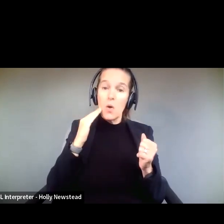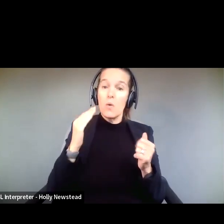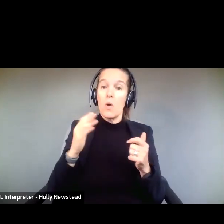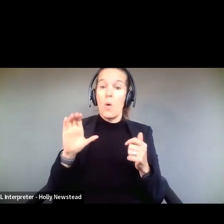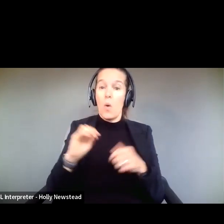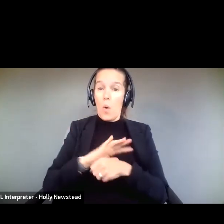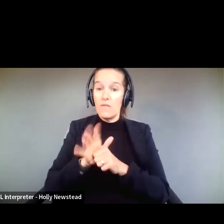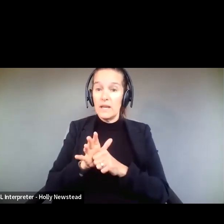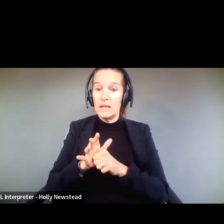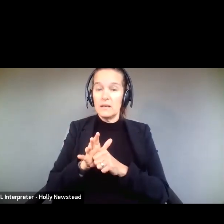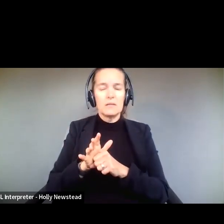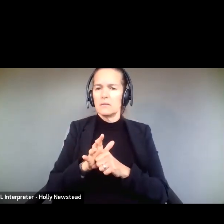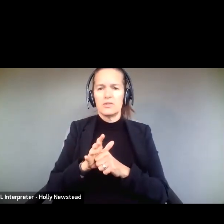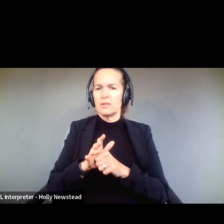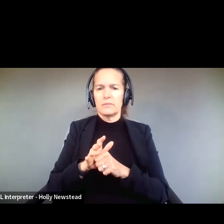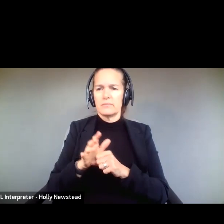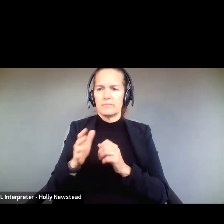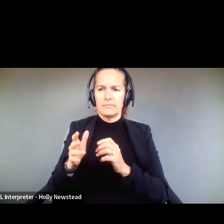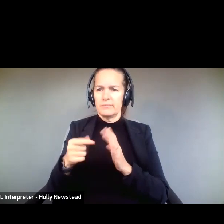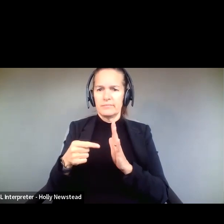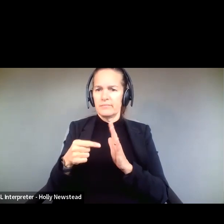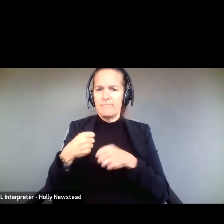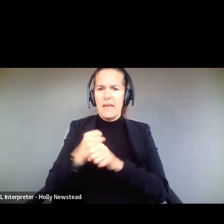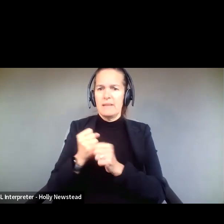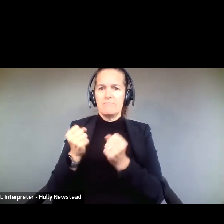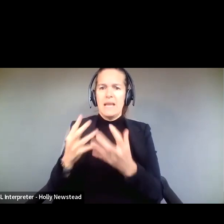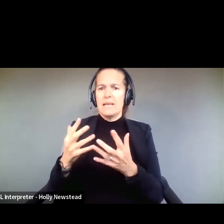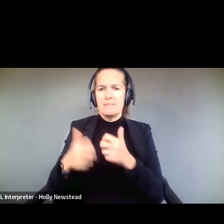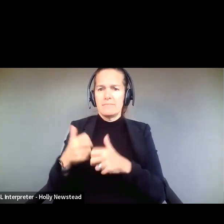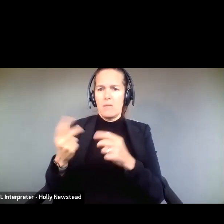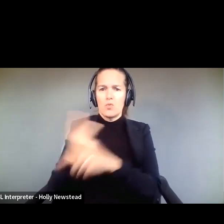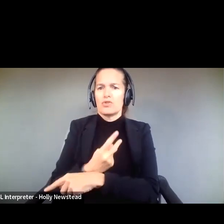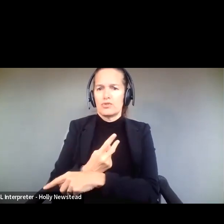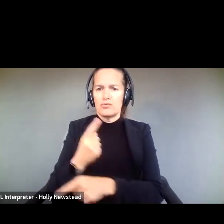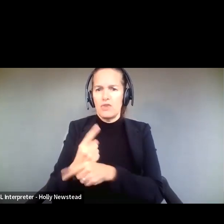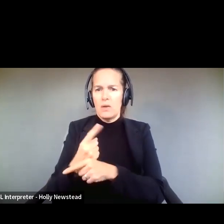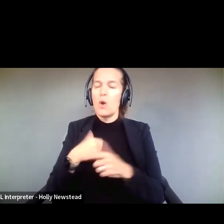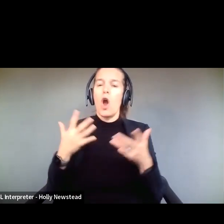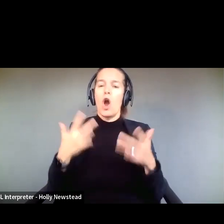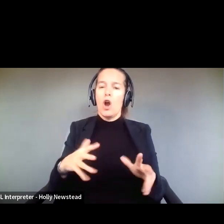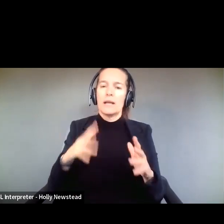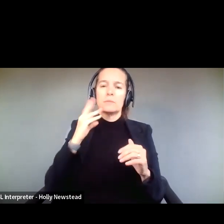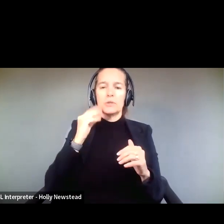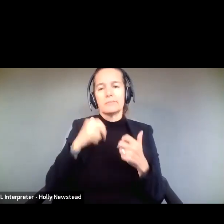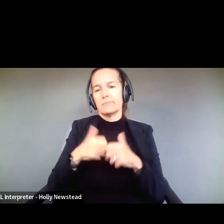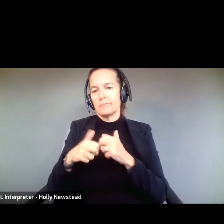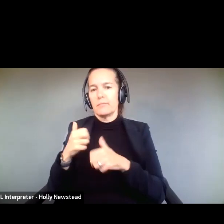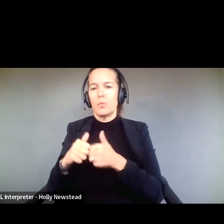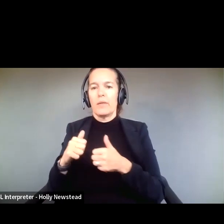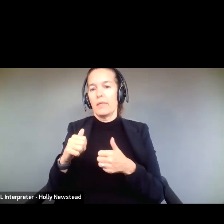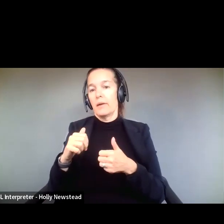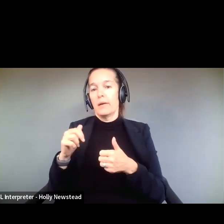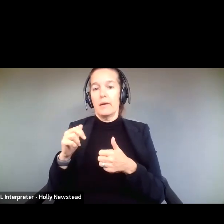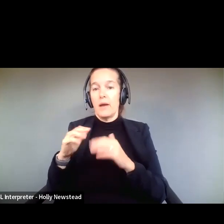exacerbated so many existing systemic problems. We were already facing racial disparities in regional center services, but also in housing, in